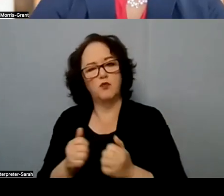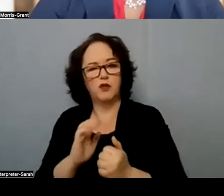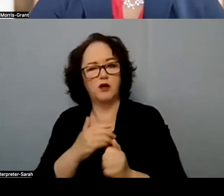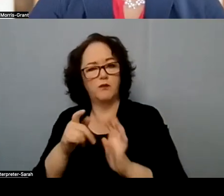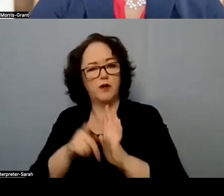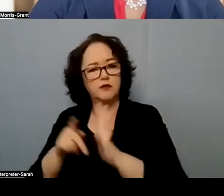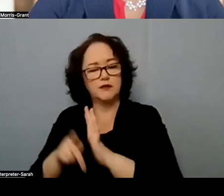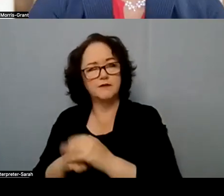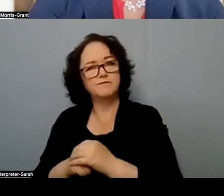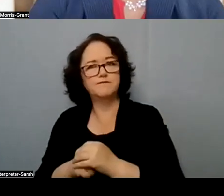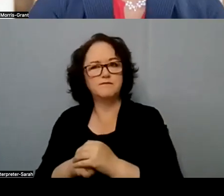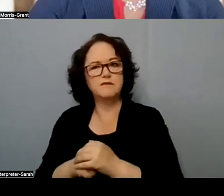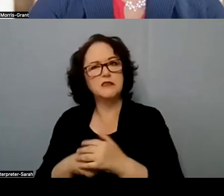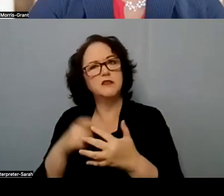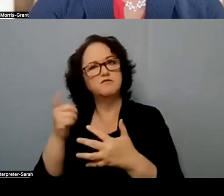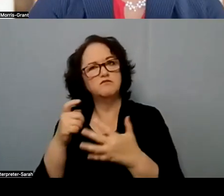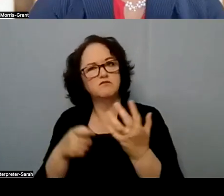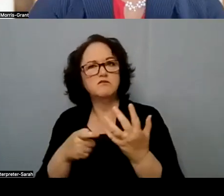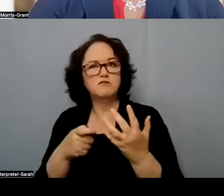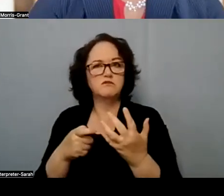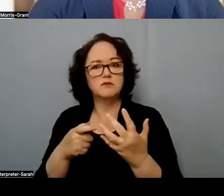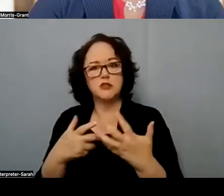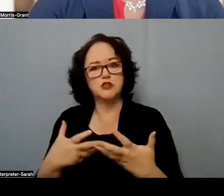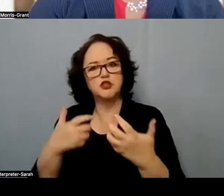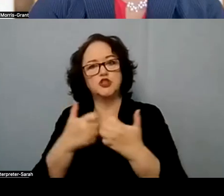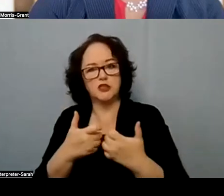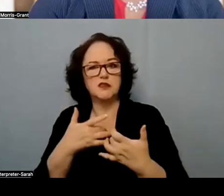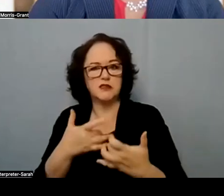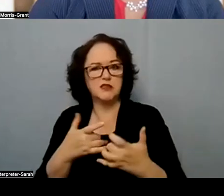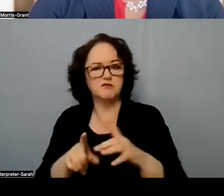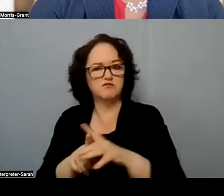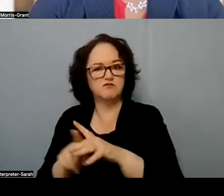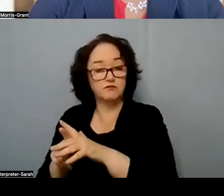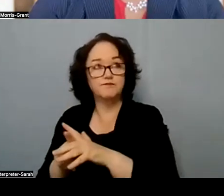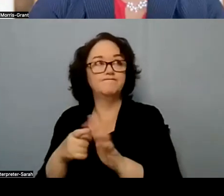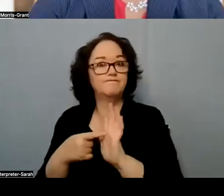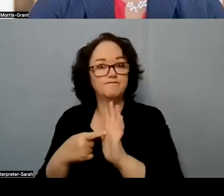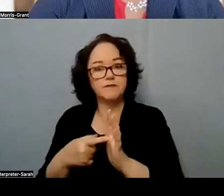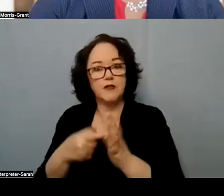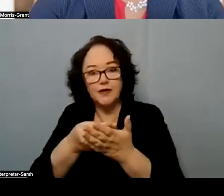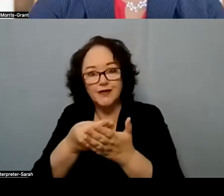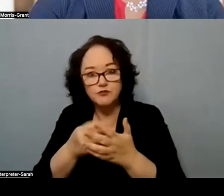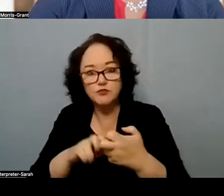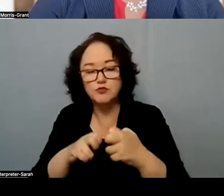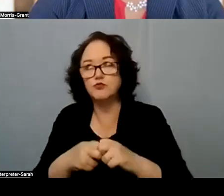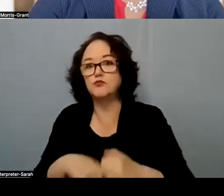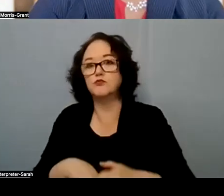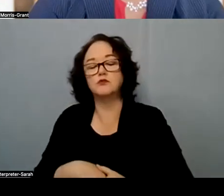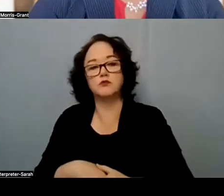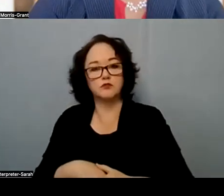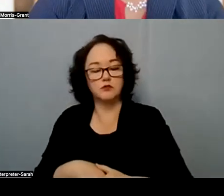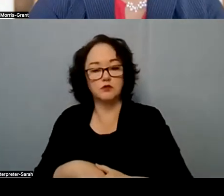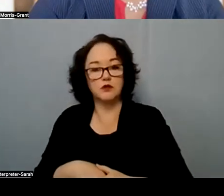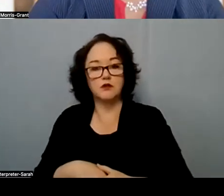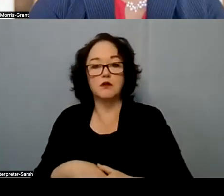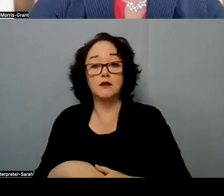up most frequently is our financial issues, leasing, especially the moving other people in or